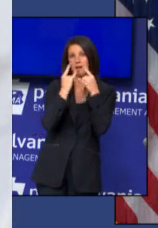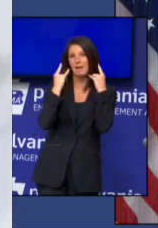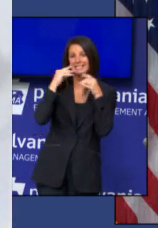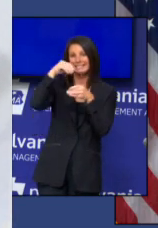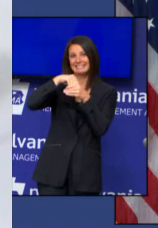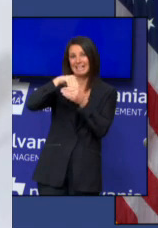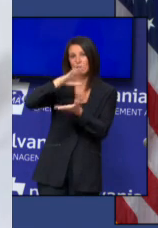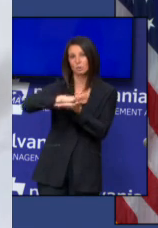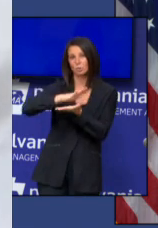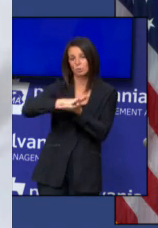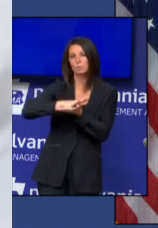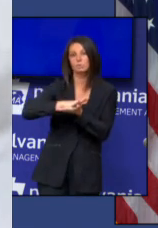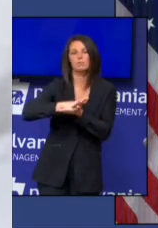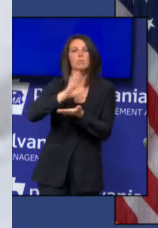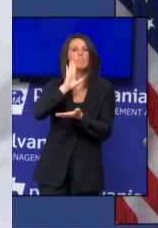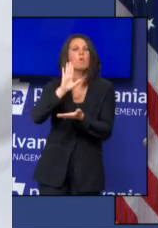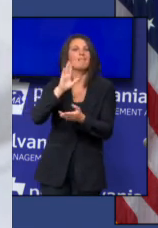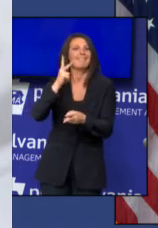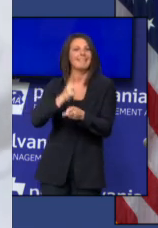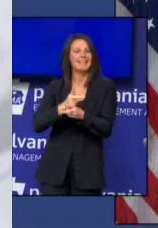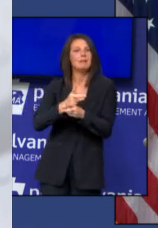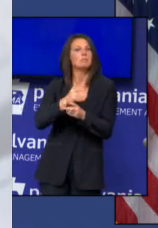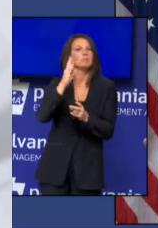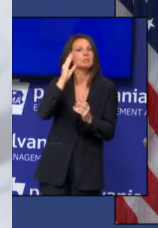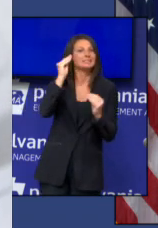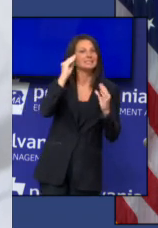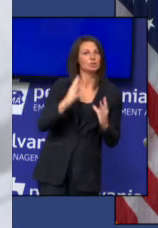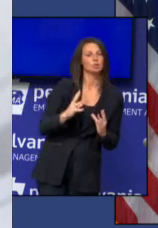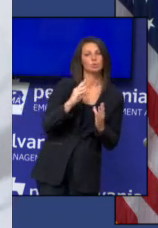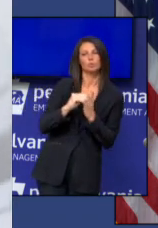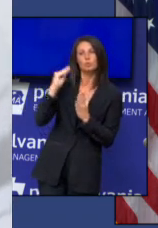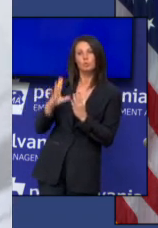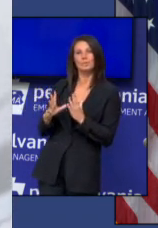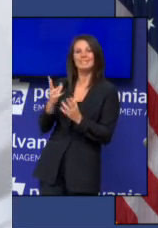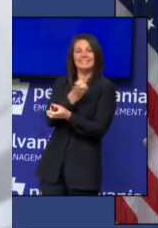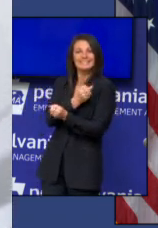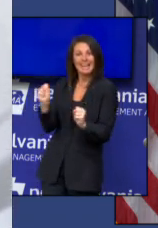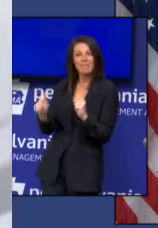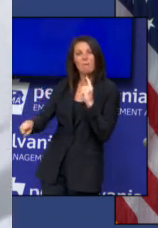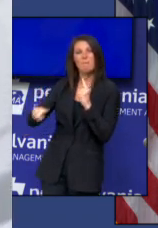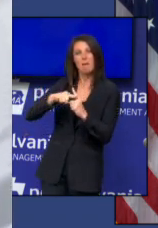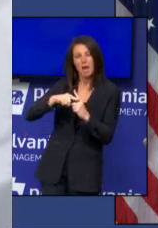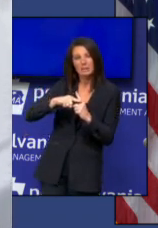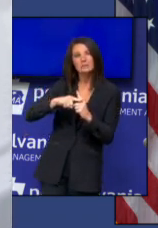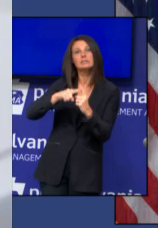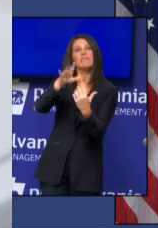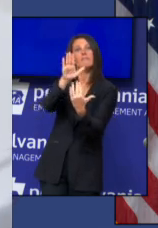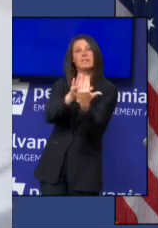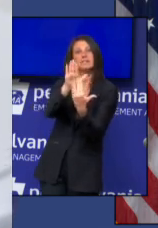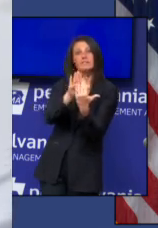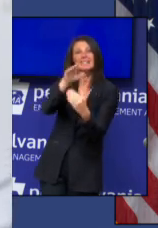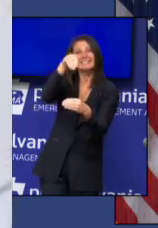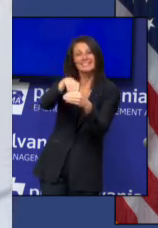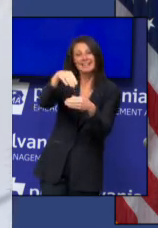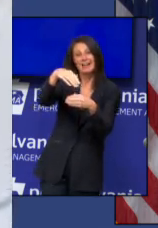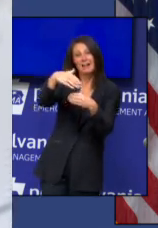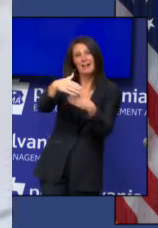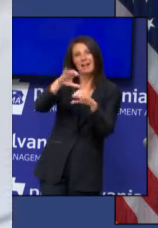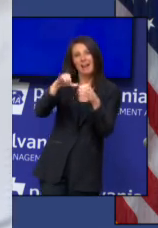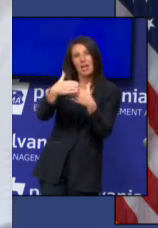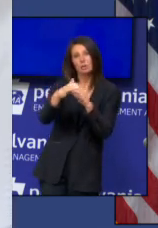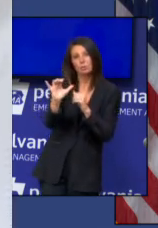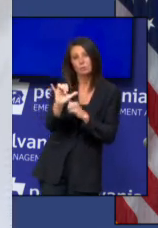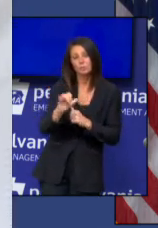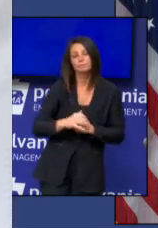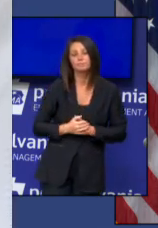to keep our students and teachers safe and in the classroom where they all need to be and where we want them all